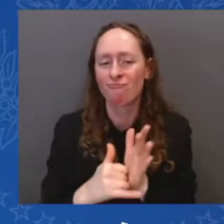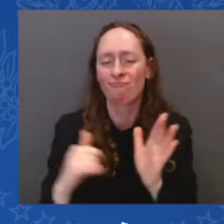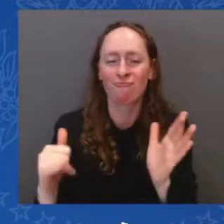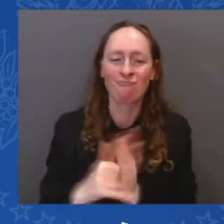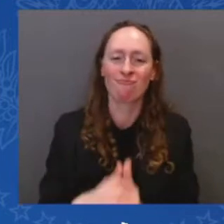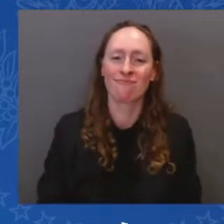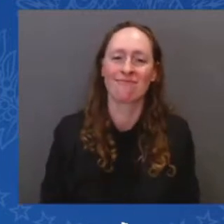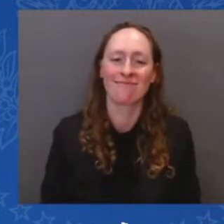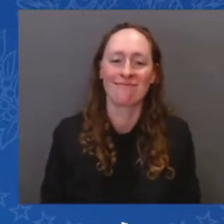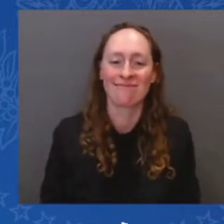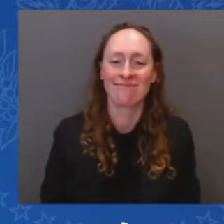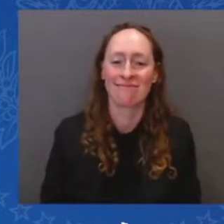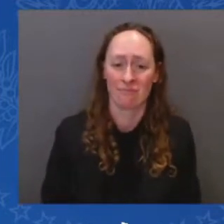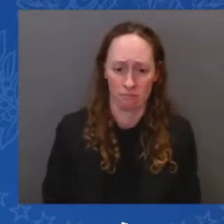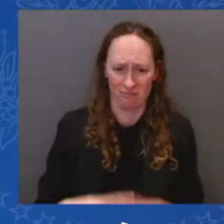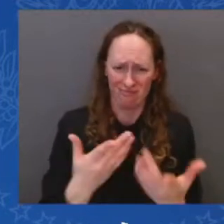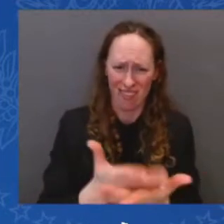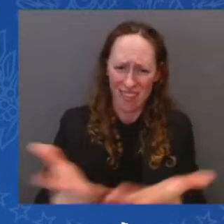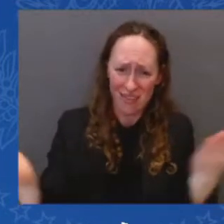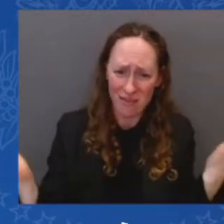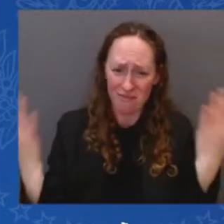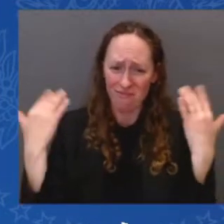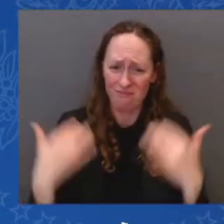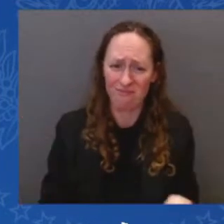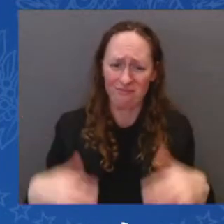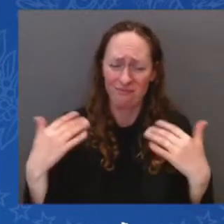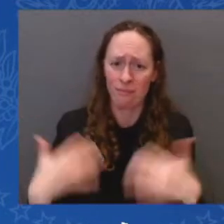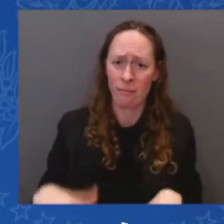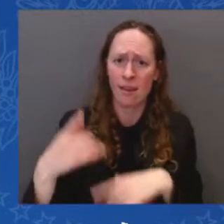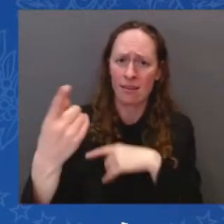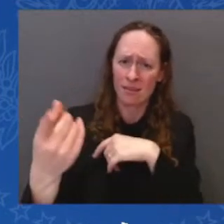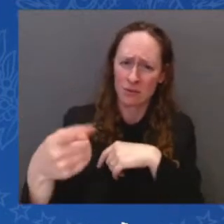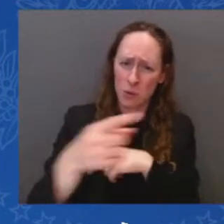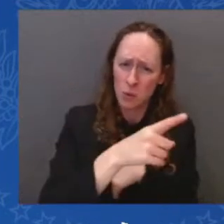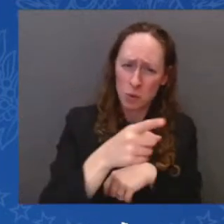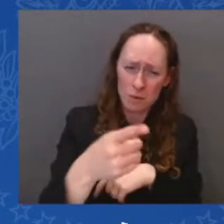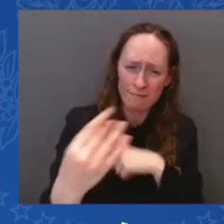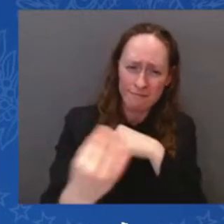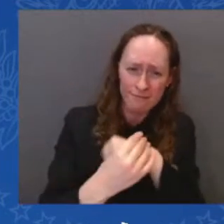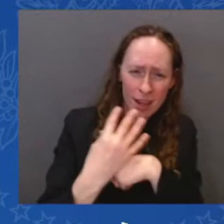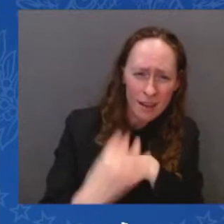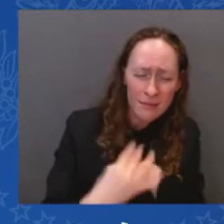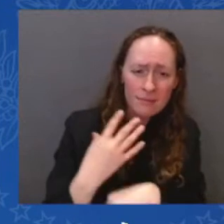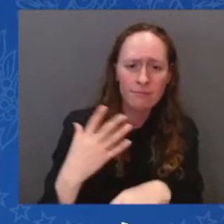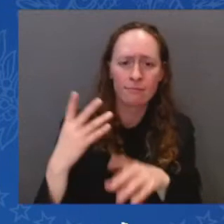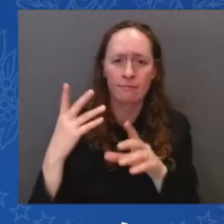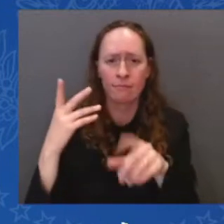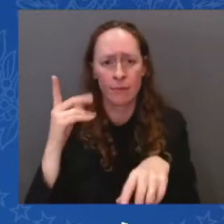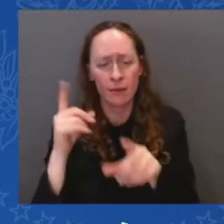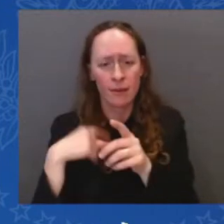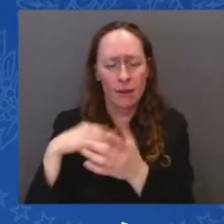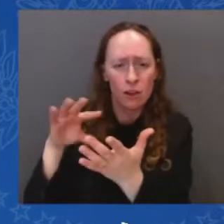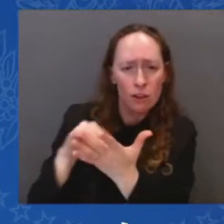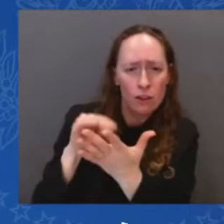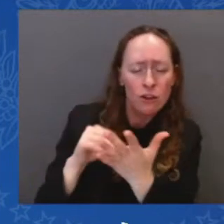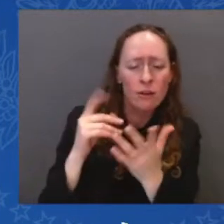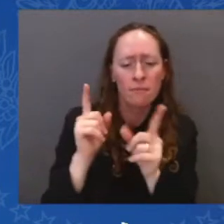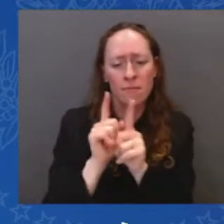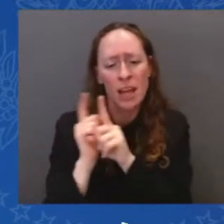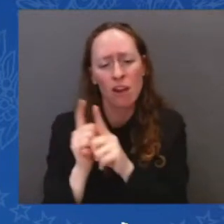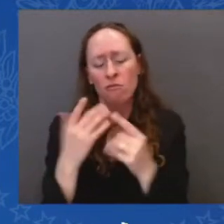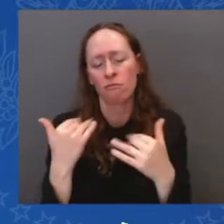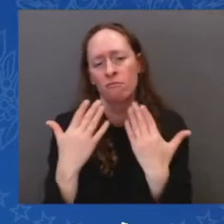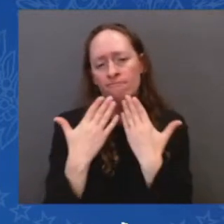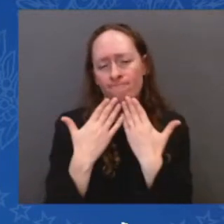support, and I am eternally grateful. There's also 3 groups of people here today who deserve